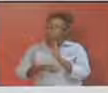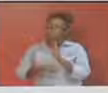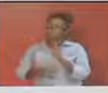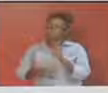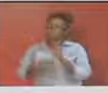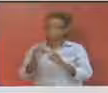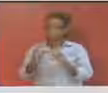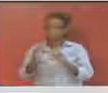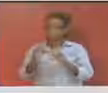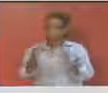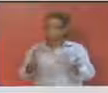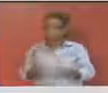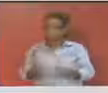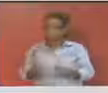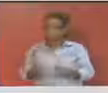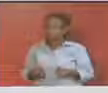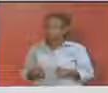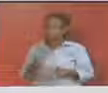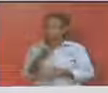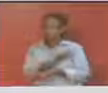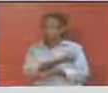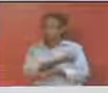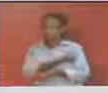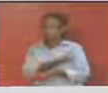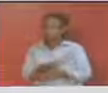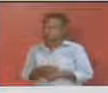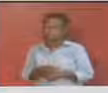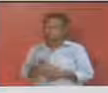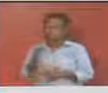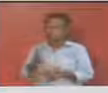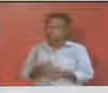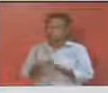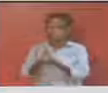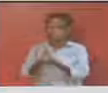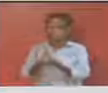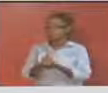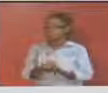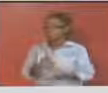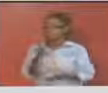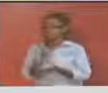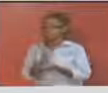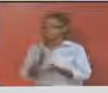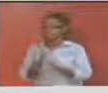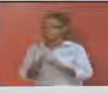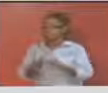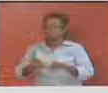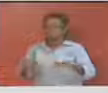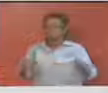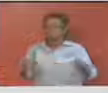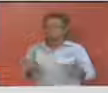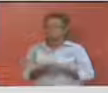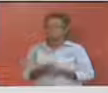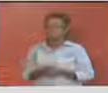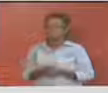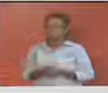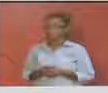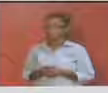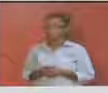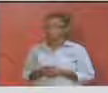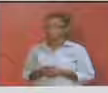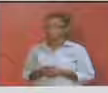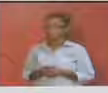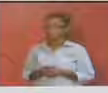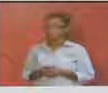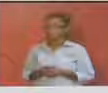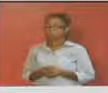the unvaccinated. And so we feel that it's going to reduce transmission. There are some other studies where they actually looked